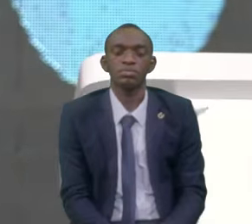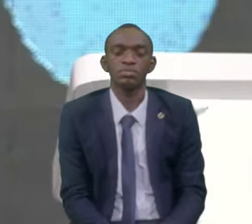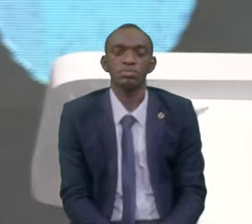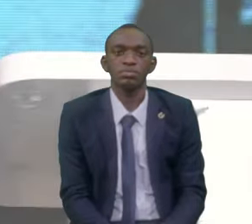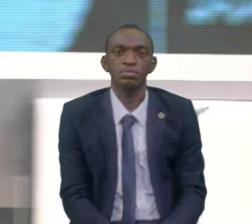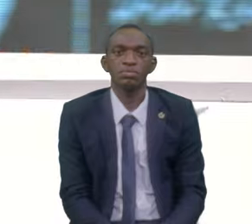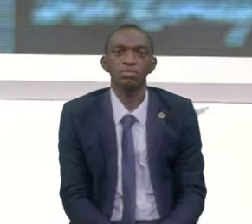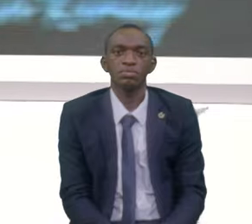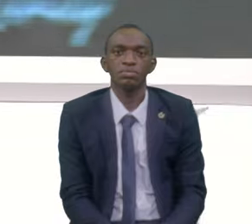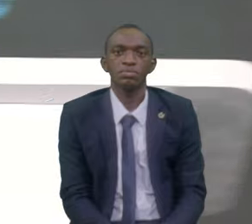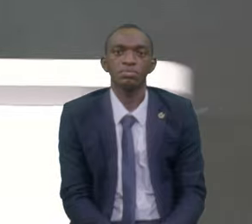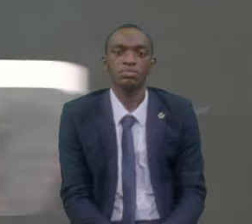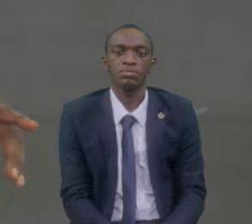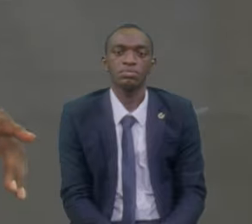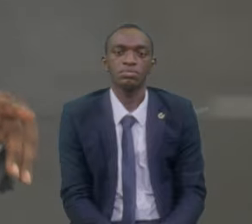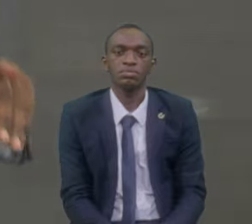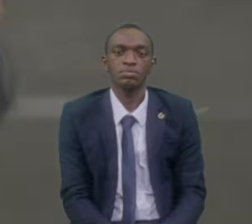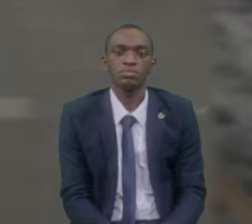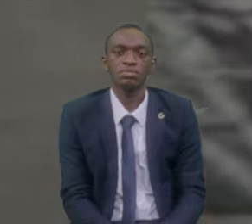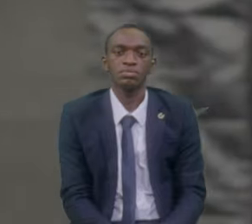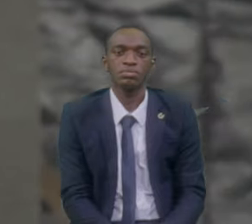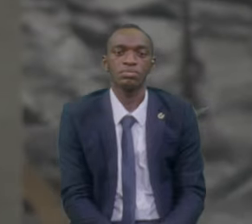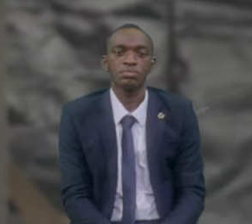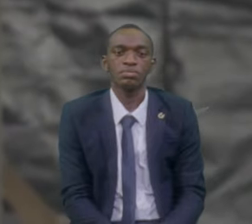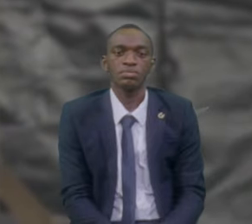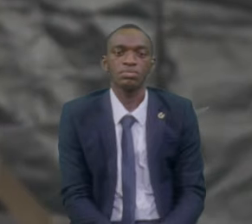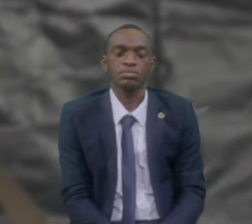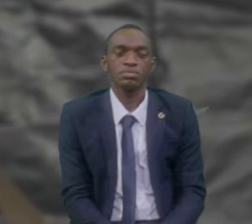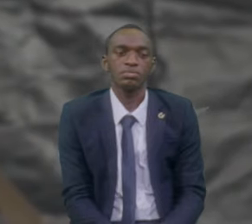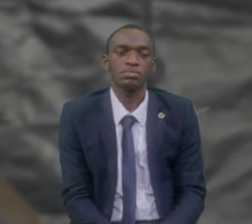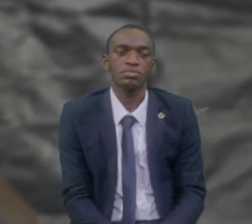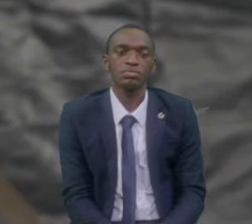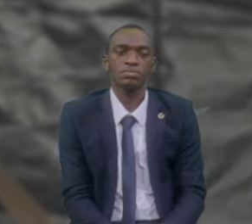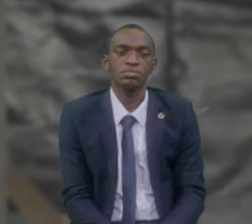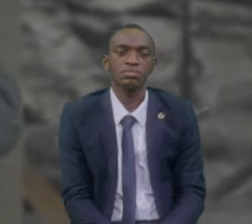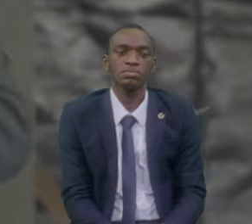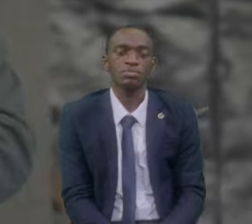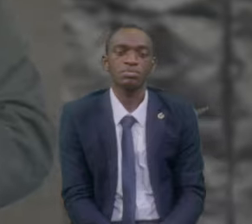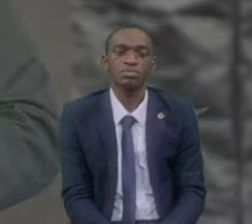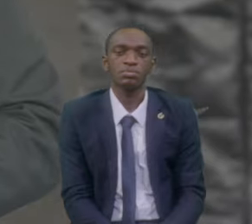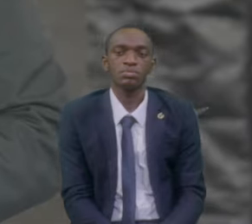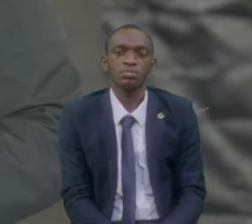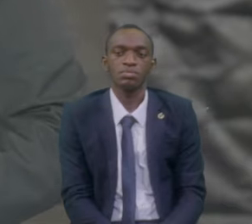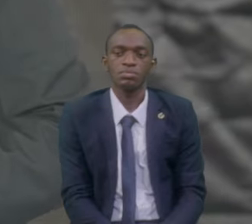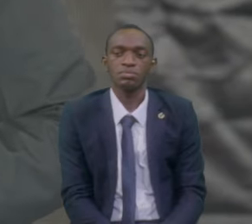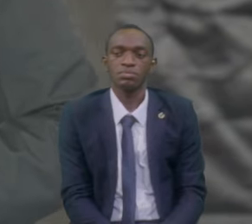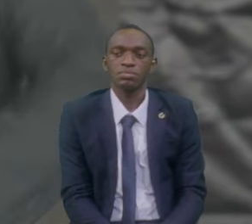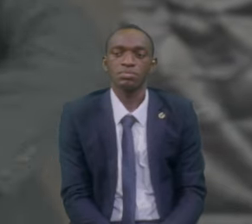of those things. We don't have to have them. Because fools, because of their